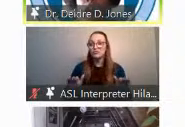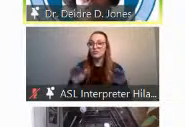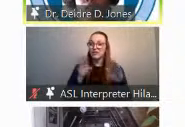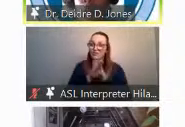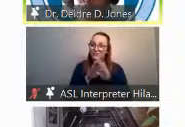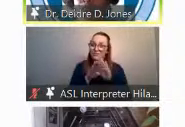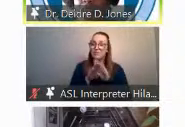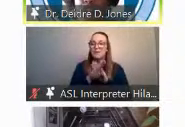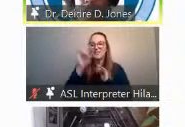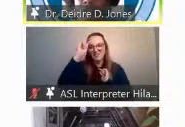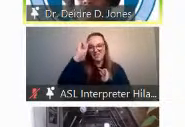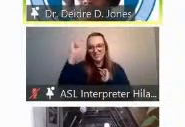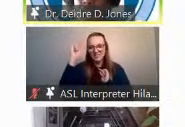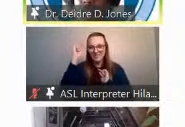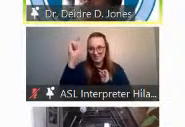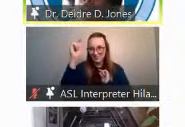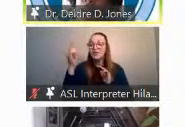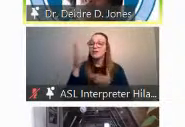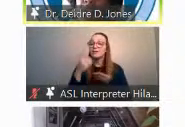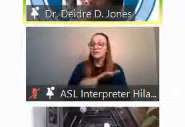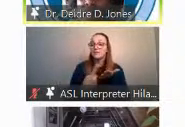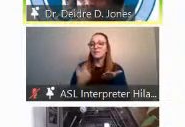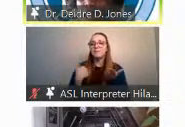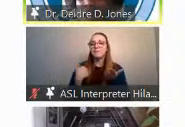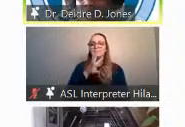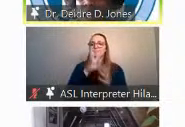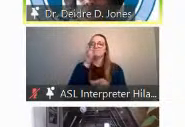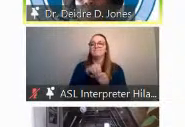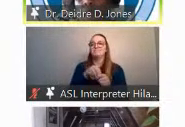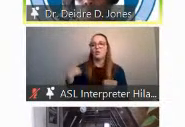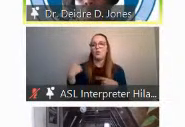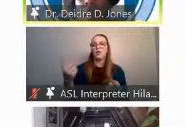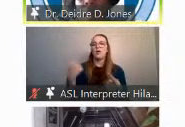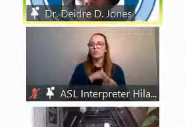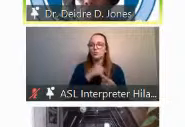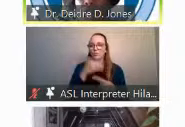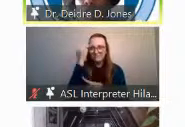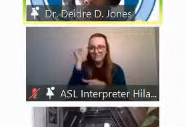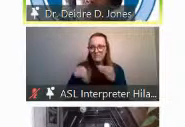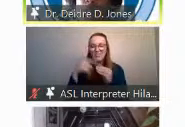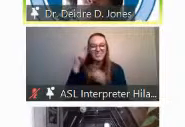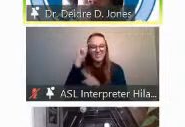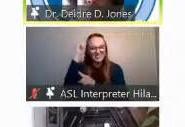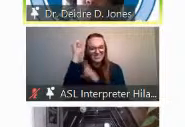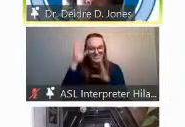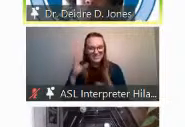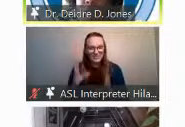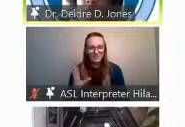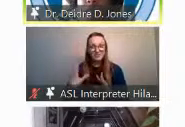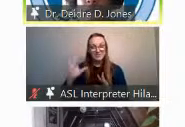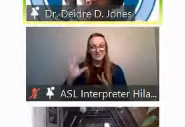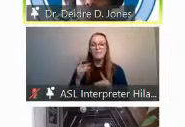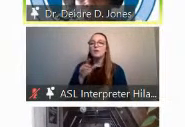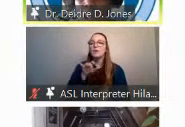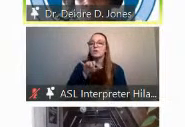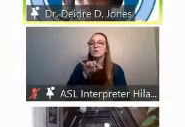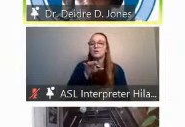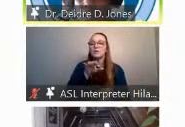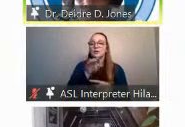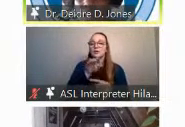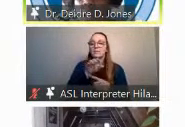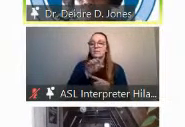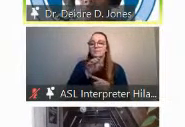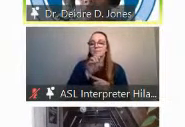sometimes, we've been in child development for so long that we forget the theorists, but going back to Uri Brofenbrenner's ecological